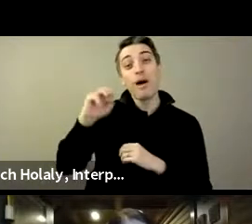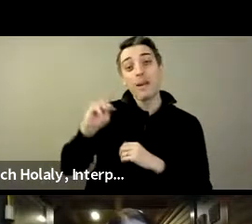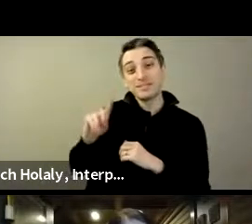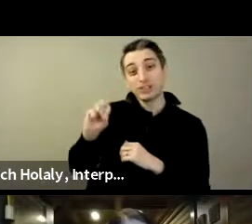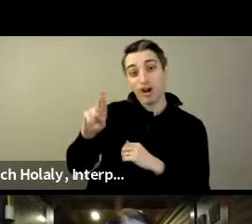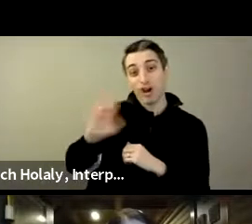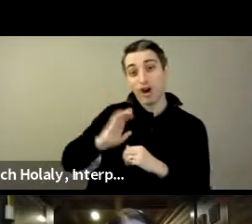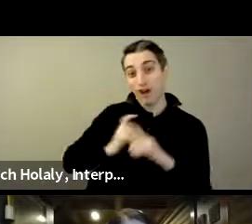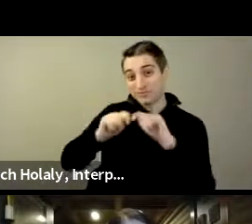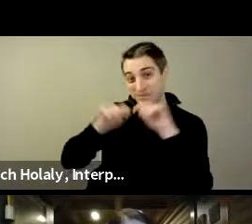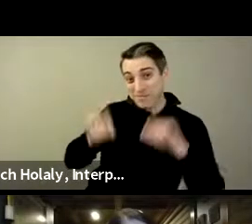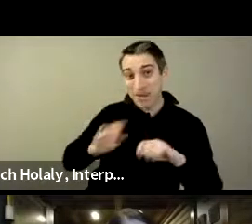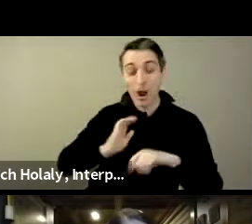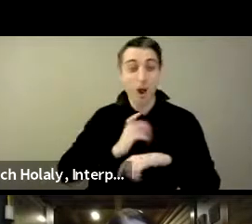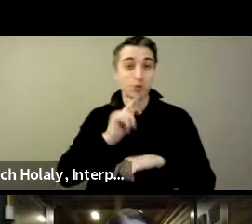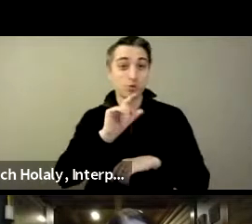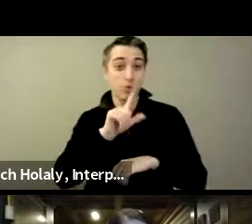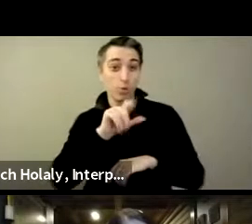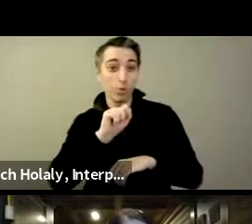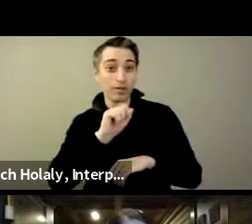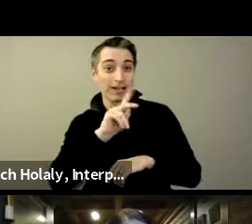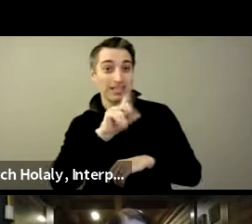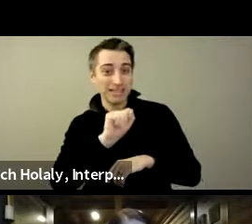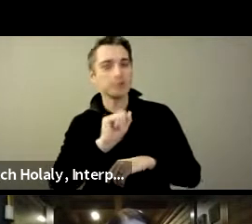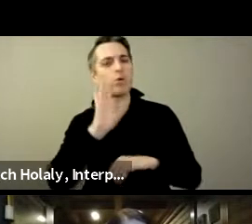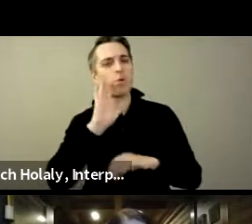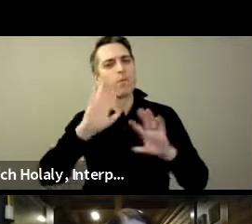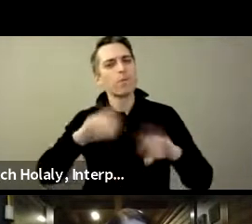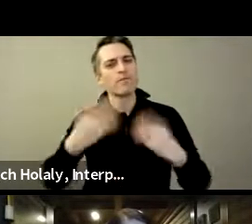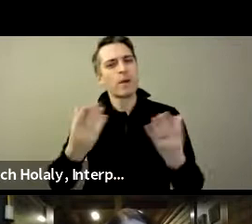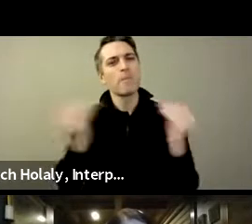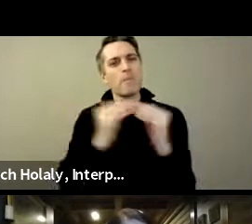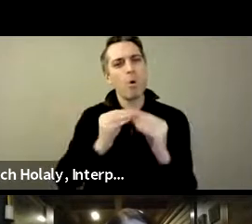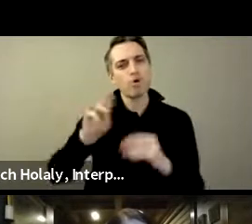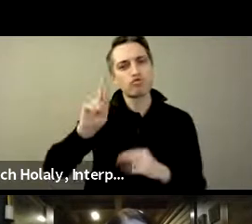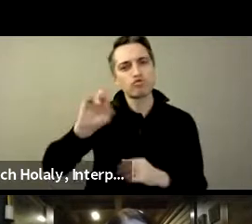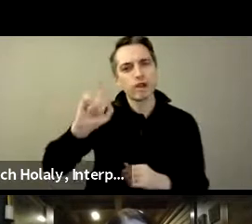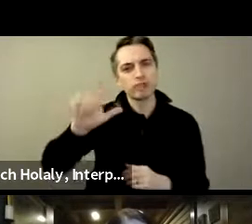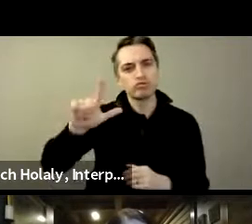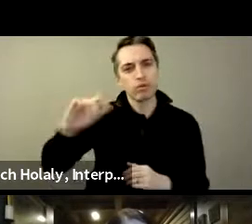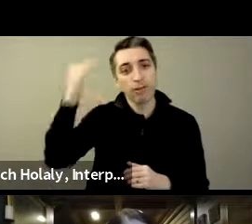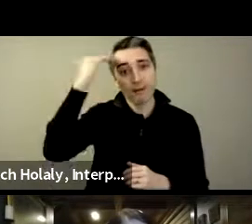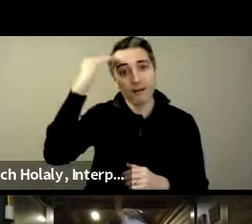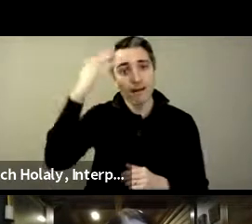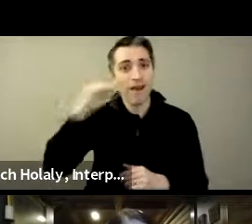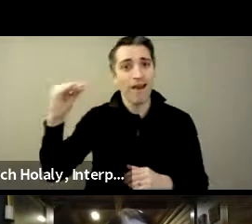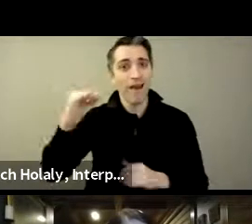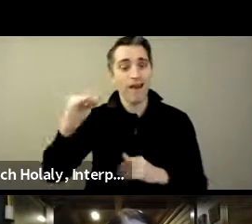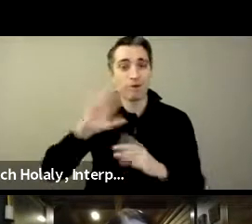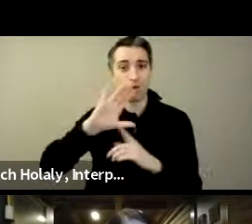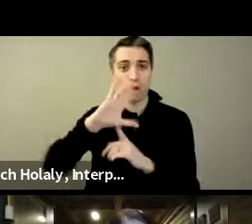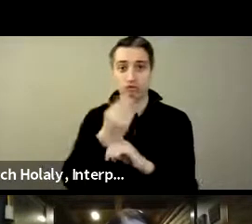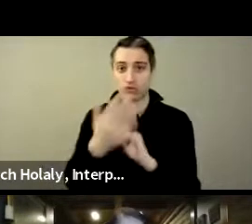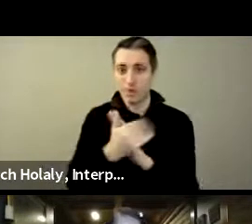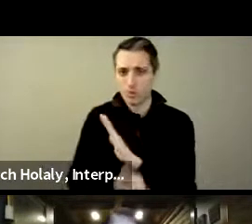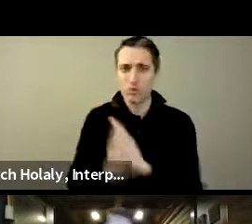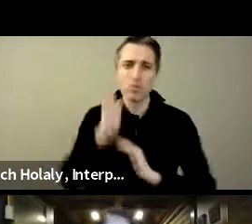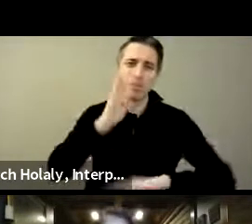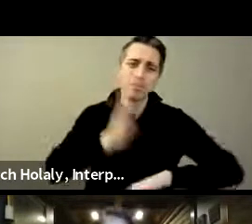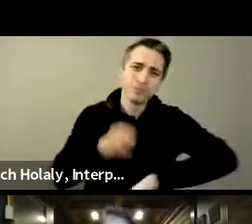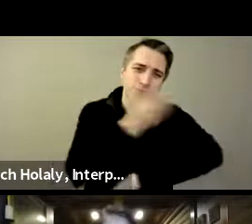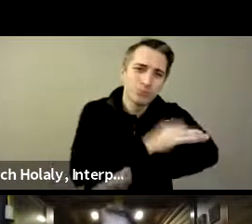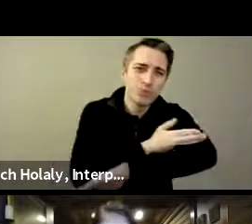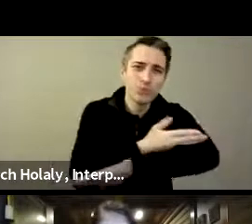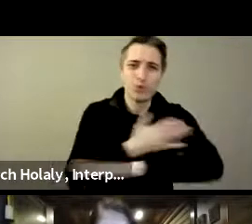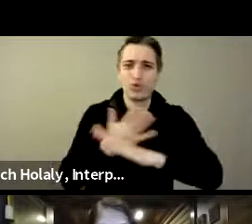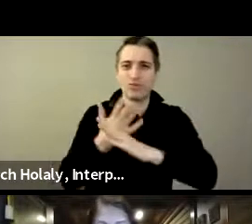training solutions created to elevate racial consciousness and cultural competency continue to help shape and improve the